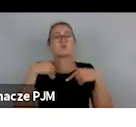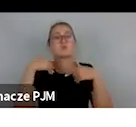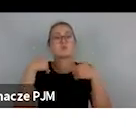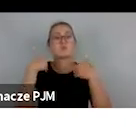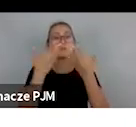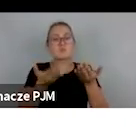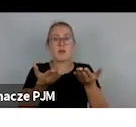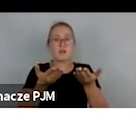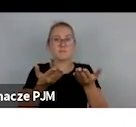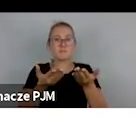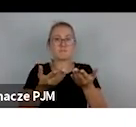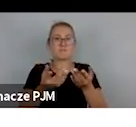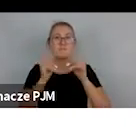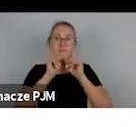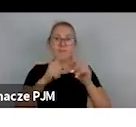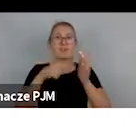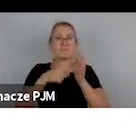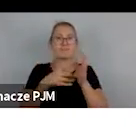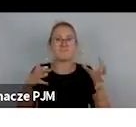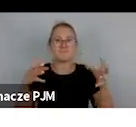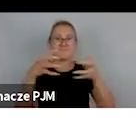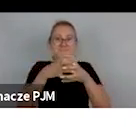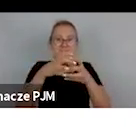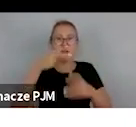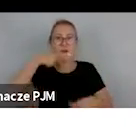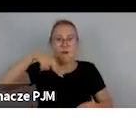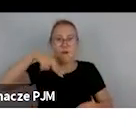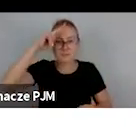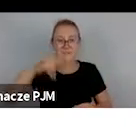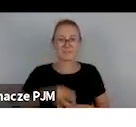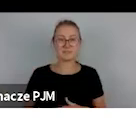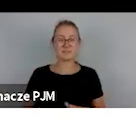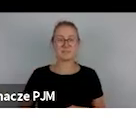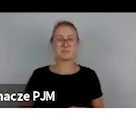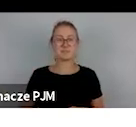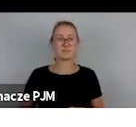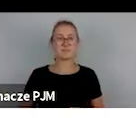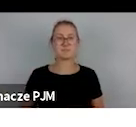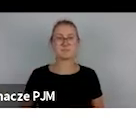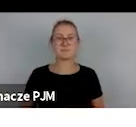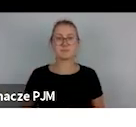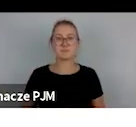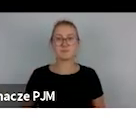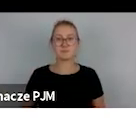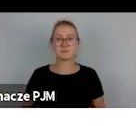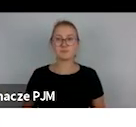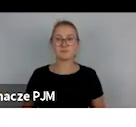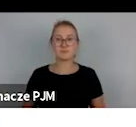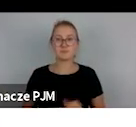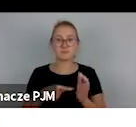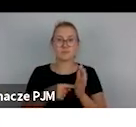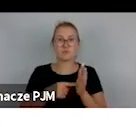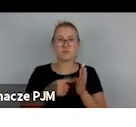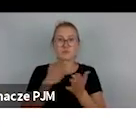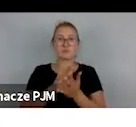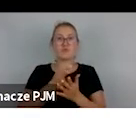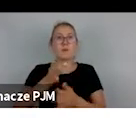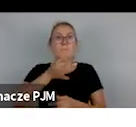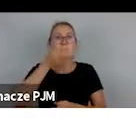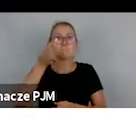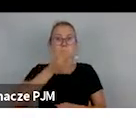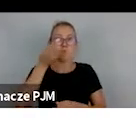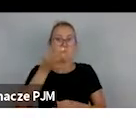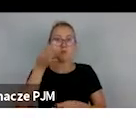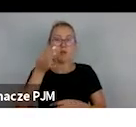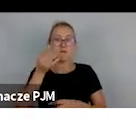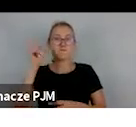programs to improve the well-being of children. Next slide, please. And can I maybe ask you here, because it is one of the